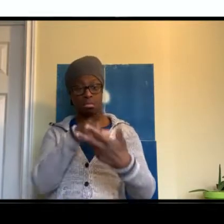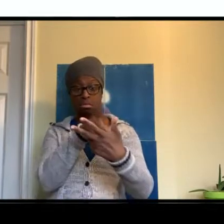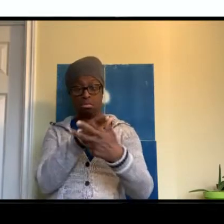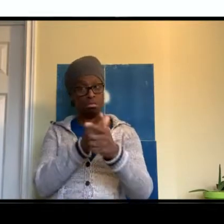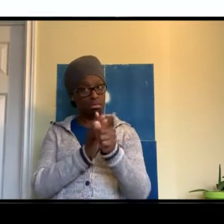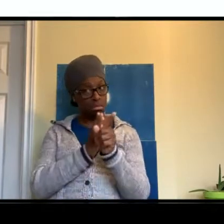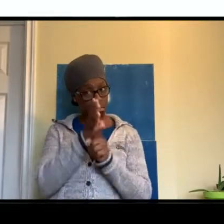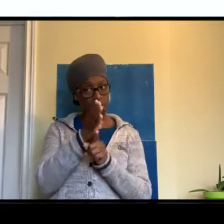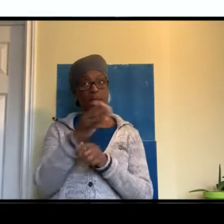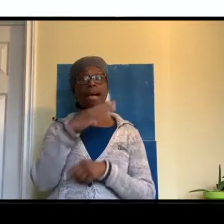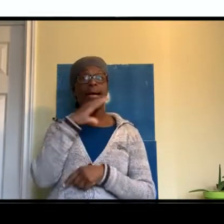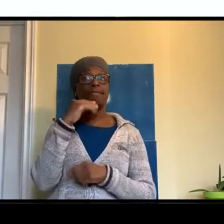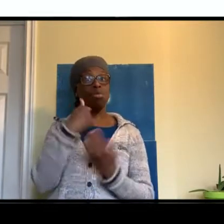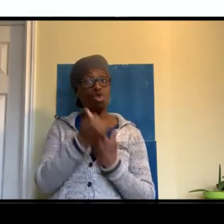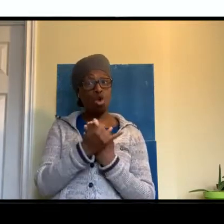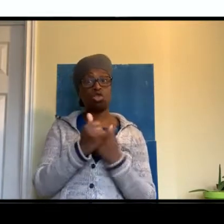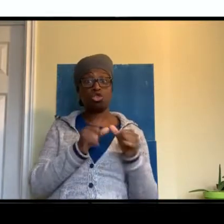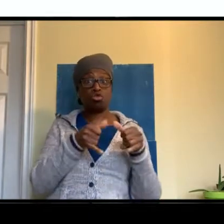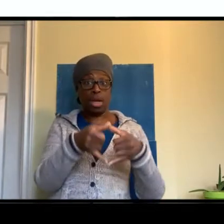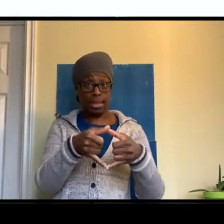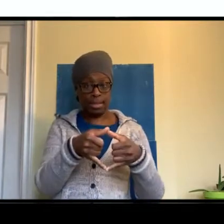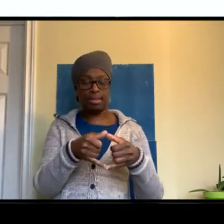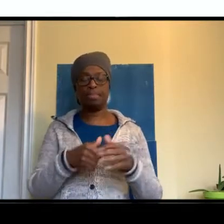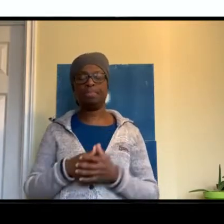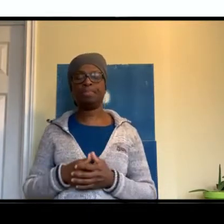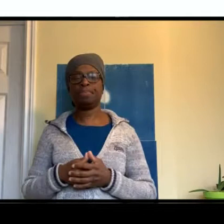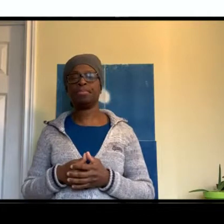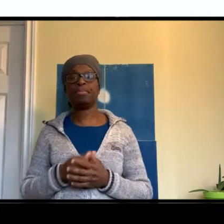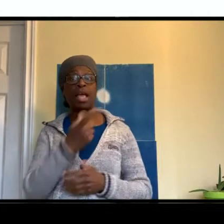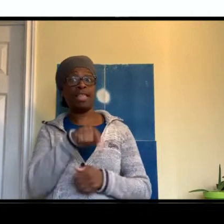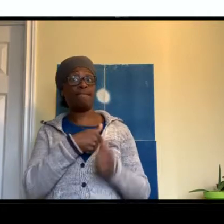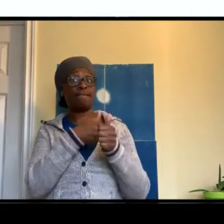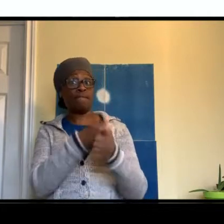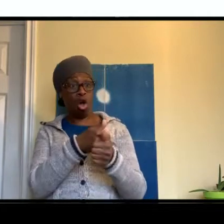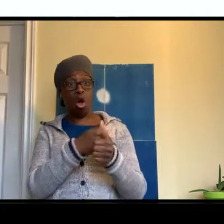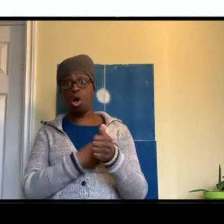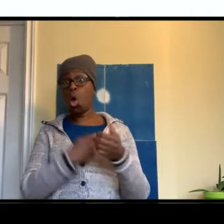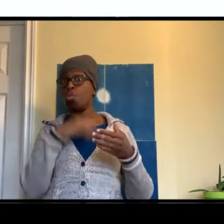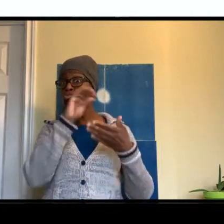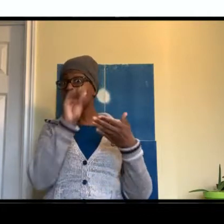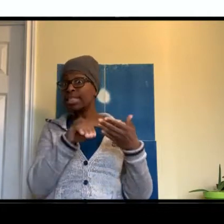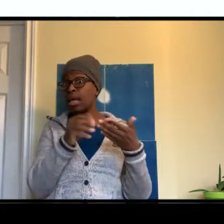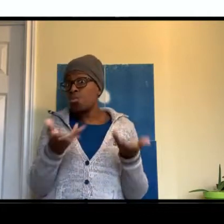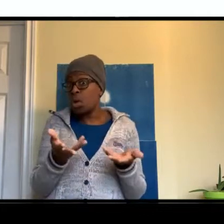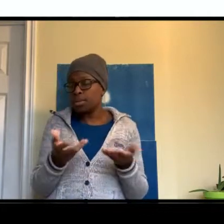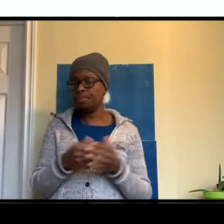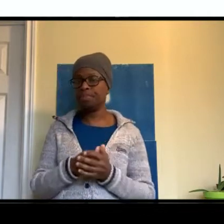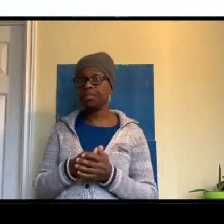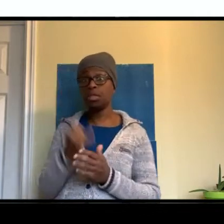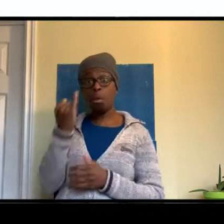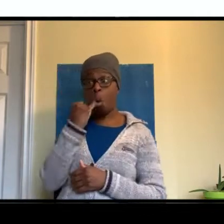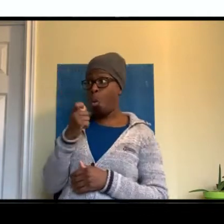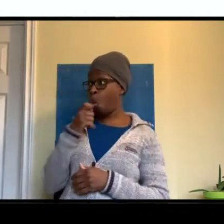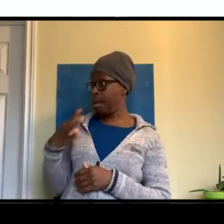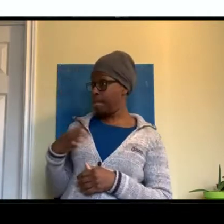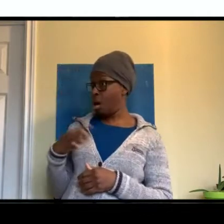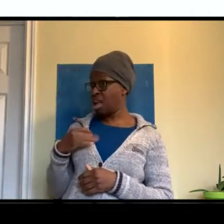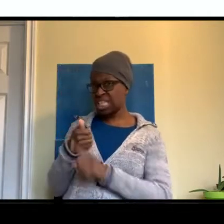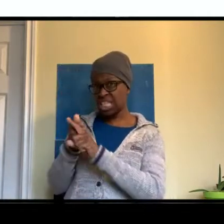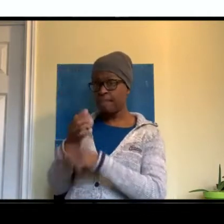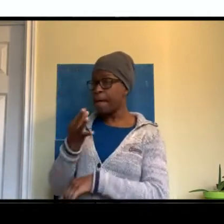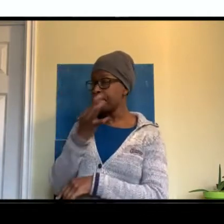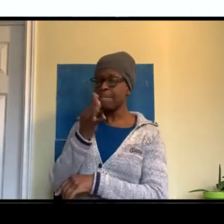use. So expertise of the applicant is out of 20. Project merit is out of